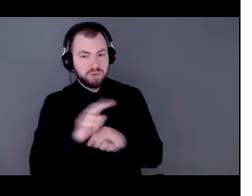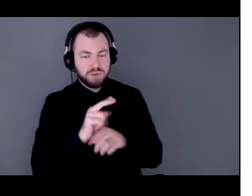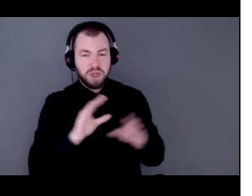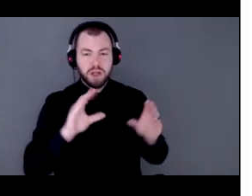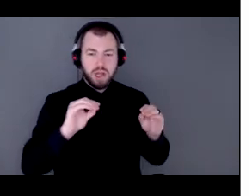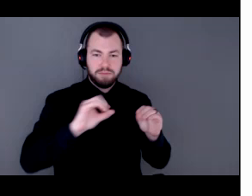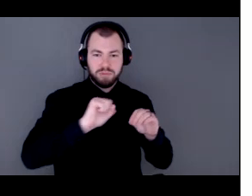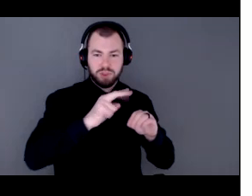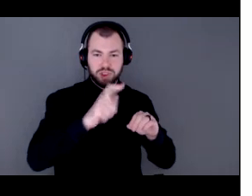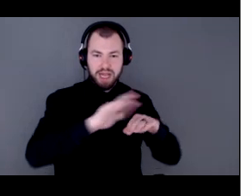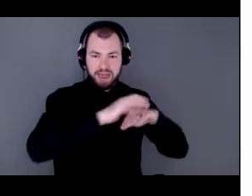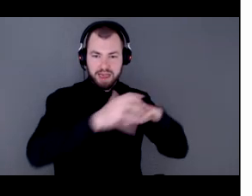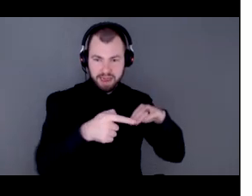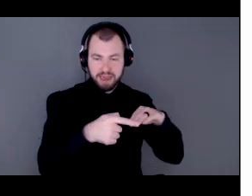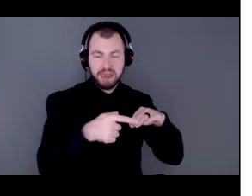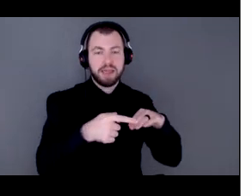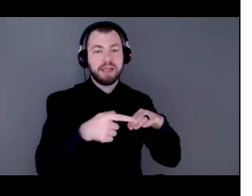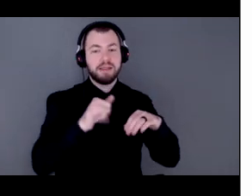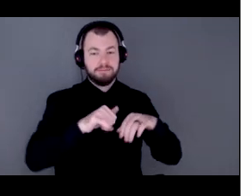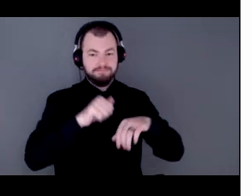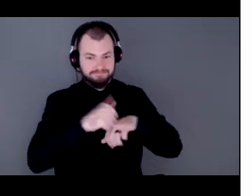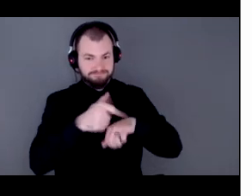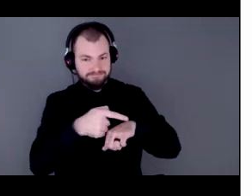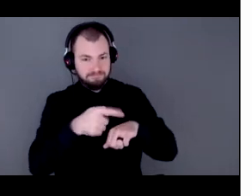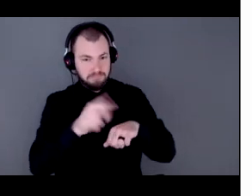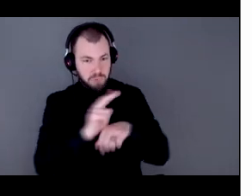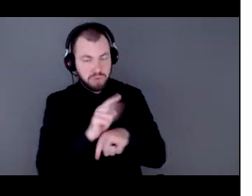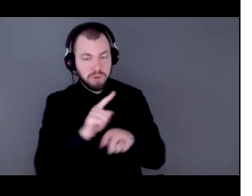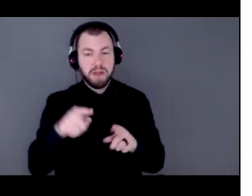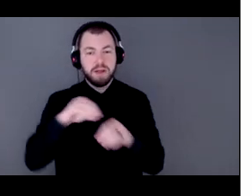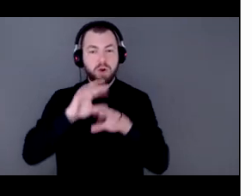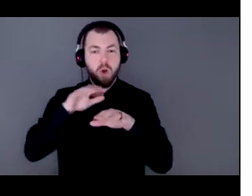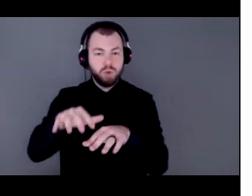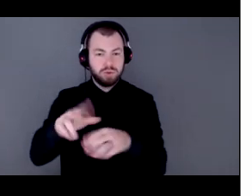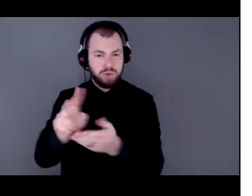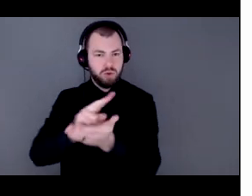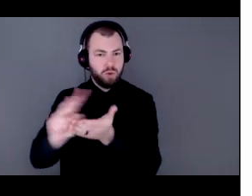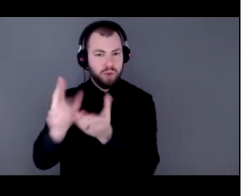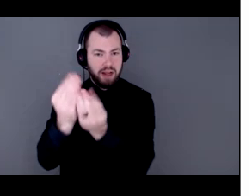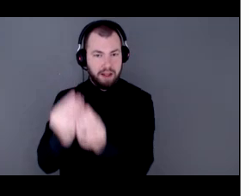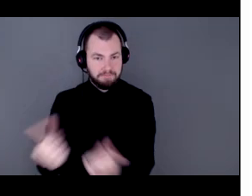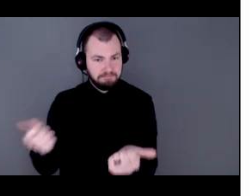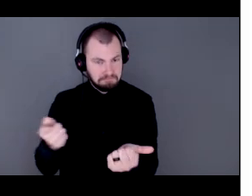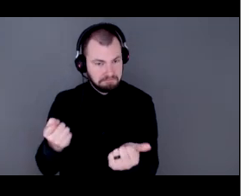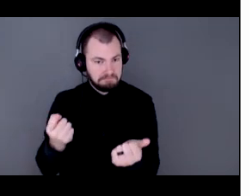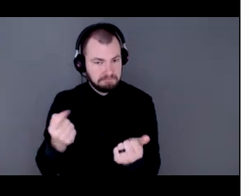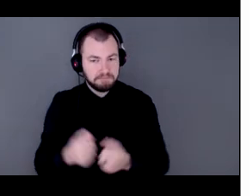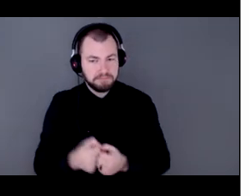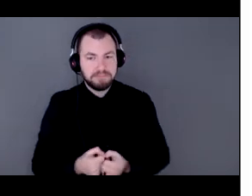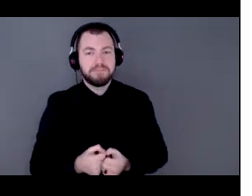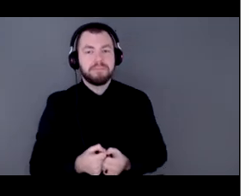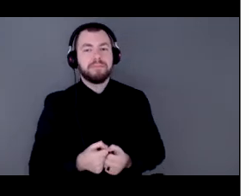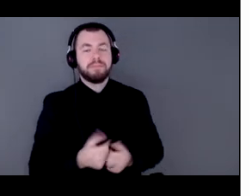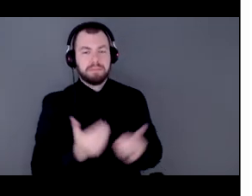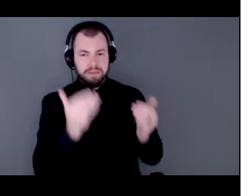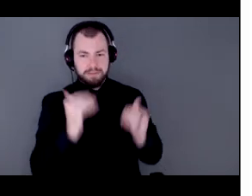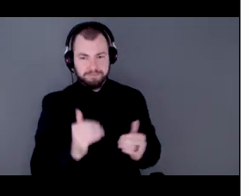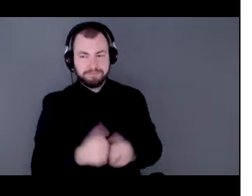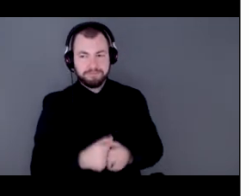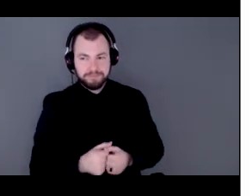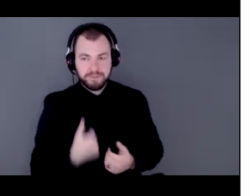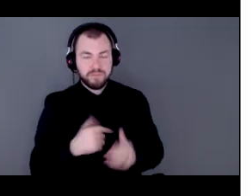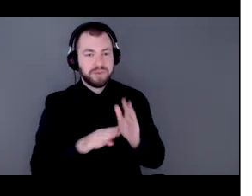resistance. Also, it degraded in the ocean within 2 weeks. Can you please move to the next slide, please? So we have actually successfully developed a process to reproduce